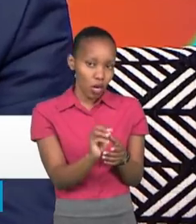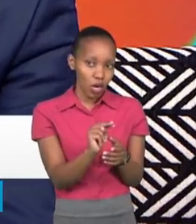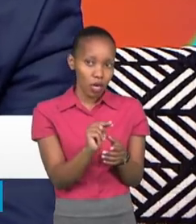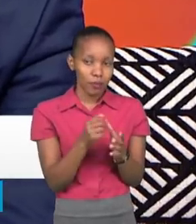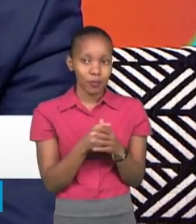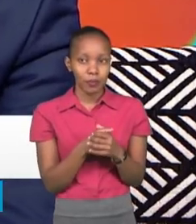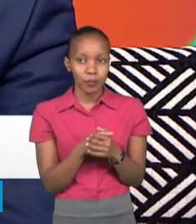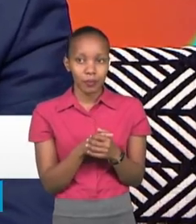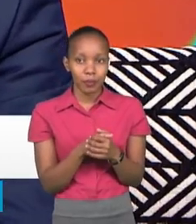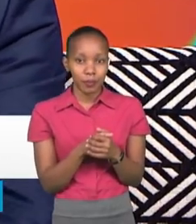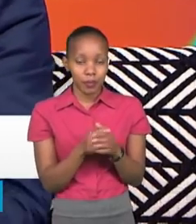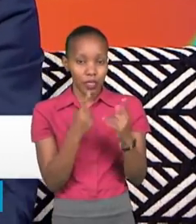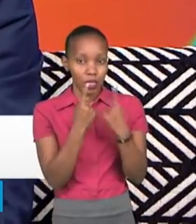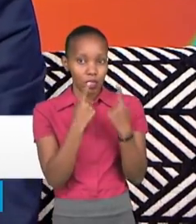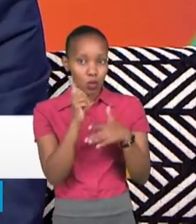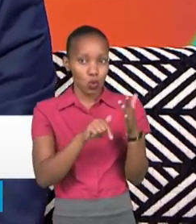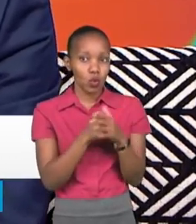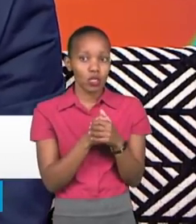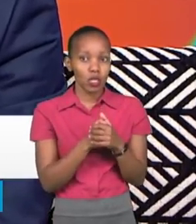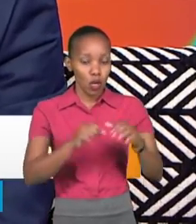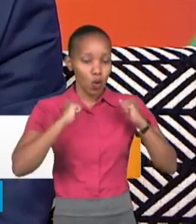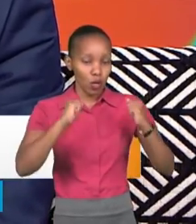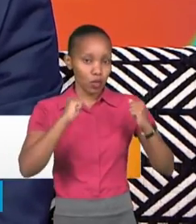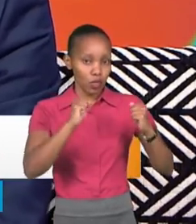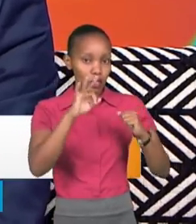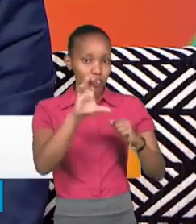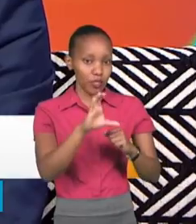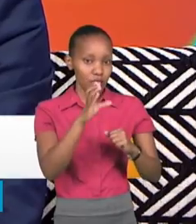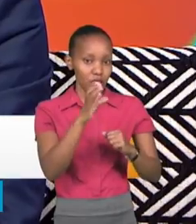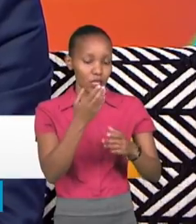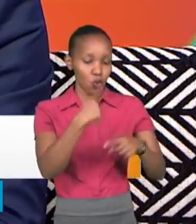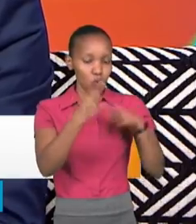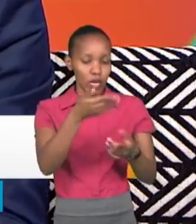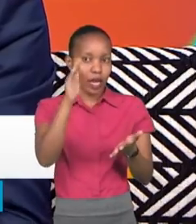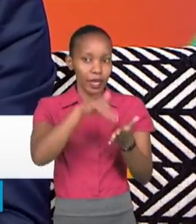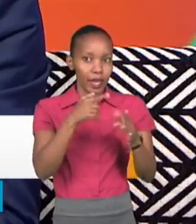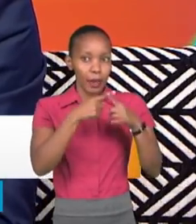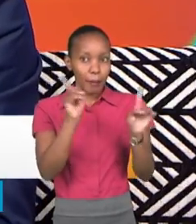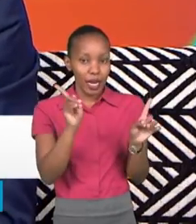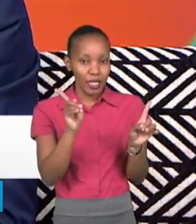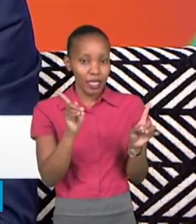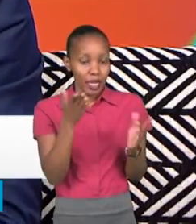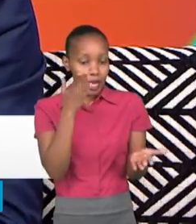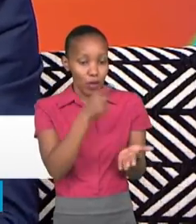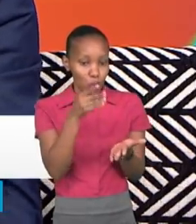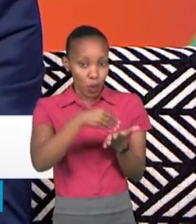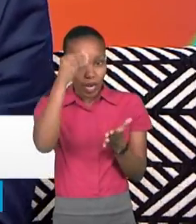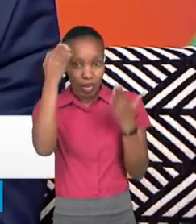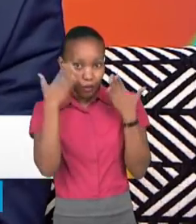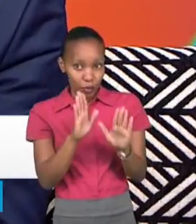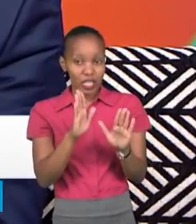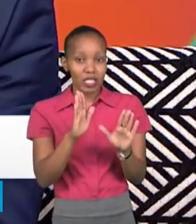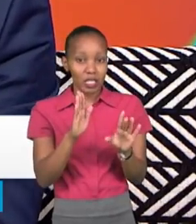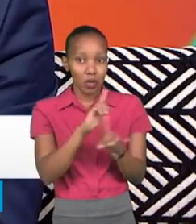aka Certified Story, says, well done, Wazito. We are happy you've done it once again. But have you learned the lessons of